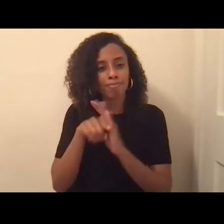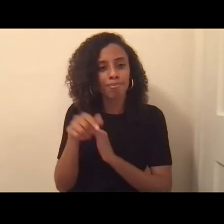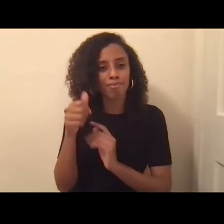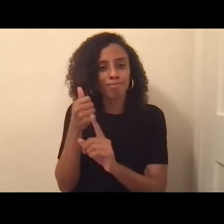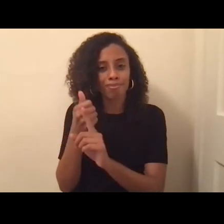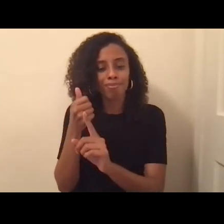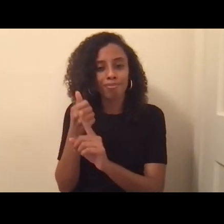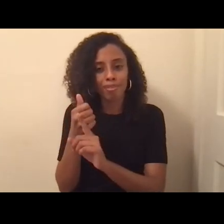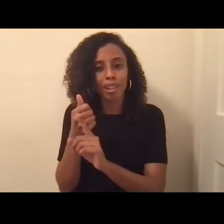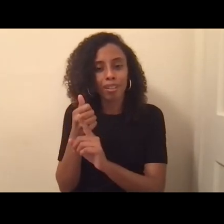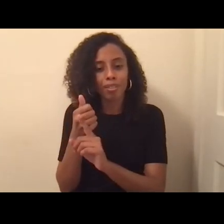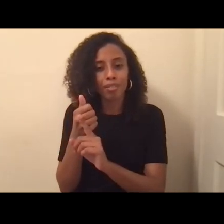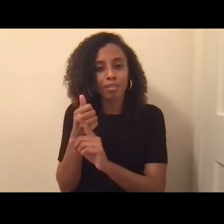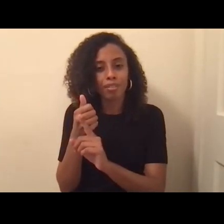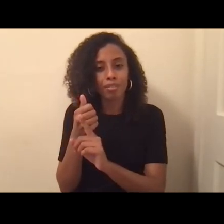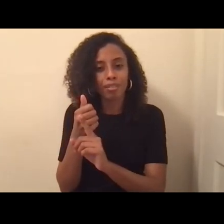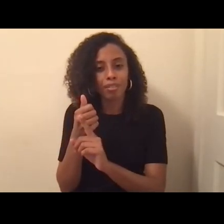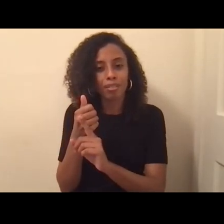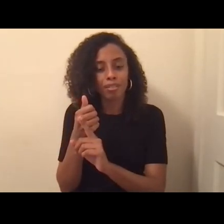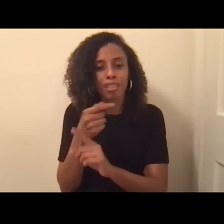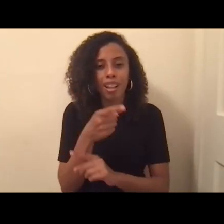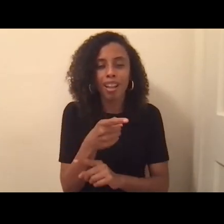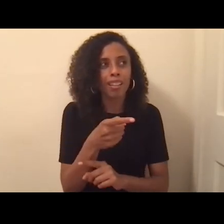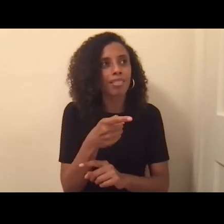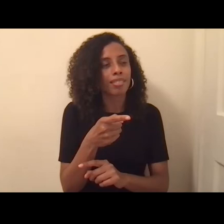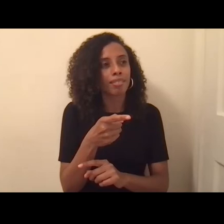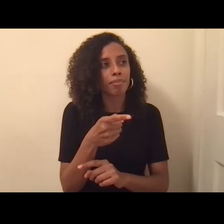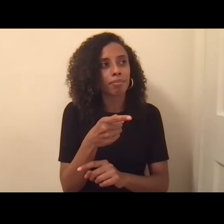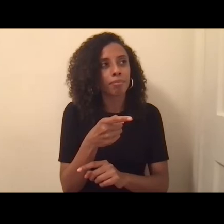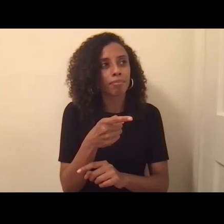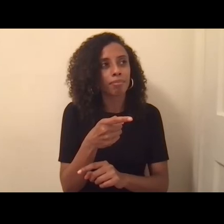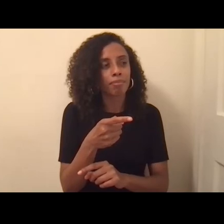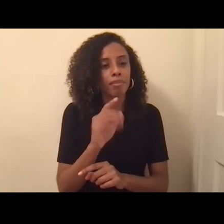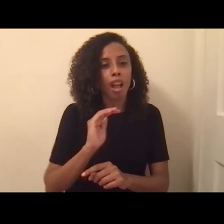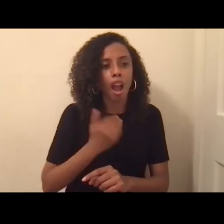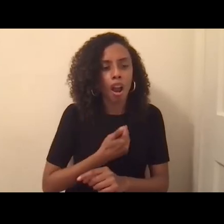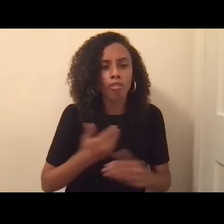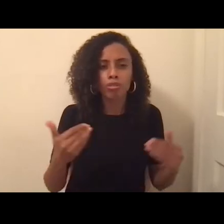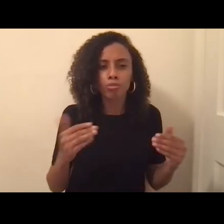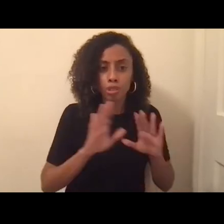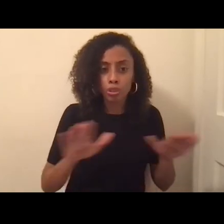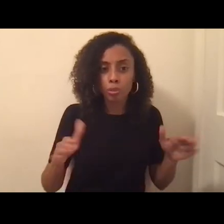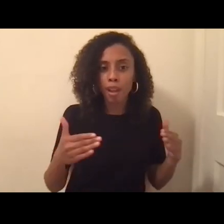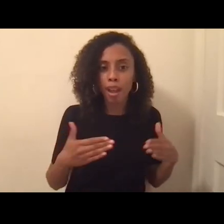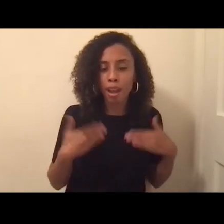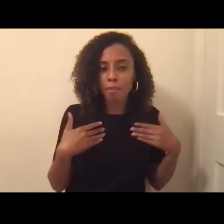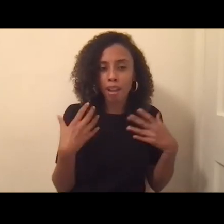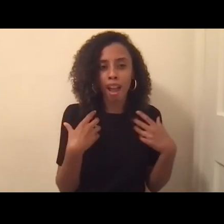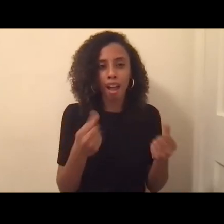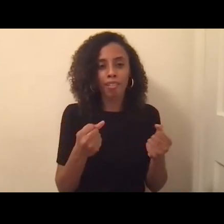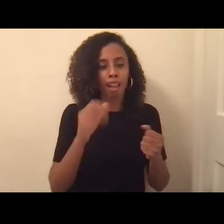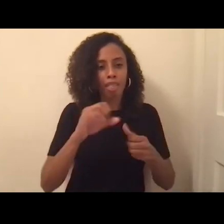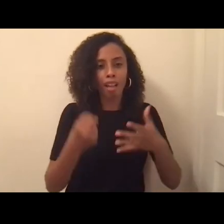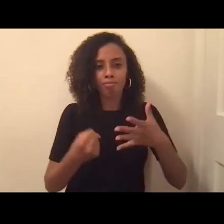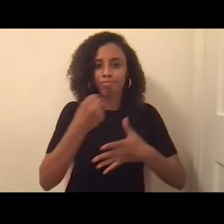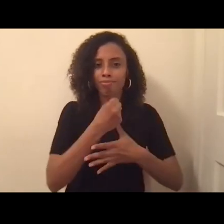the fact that our children are happy and healthy is the most important thing. And